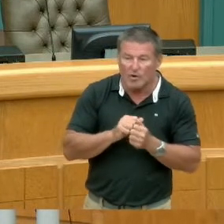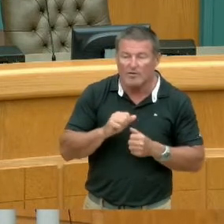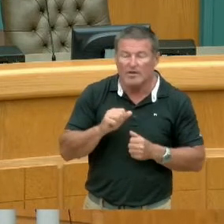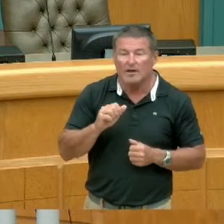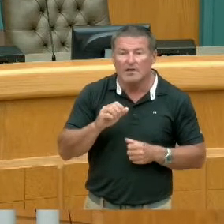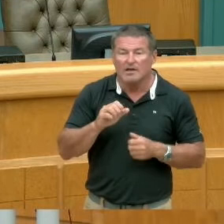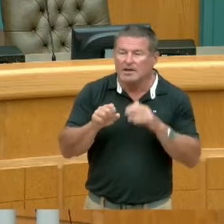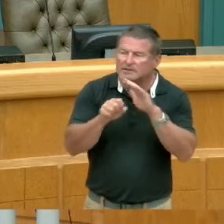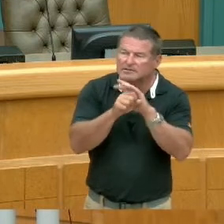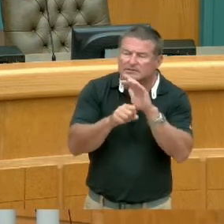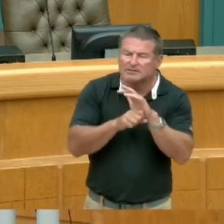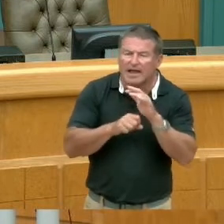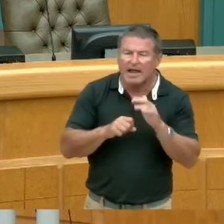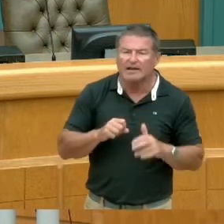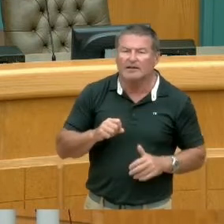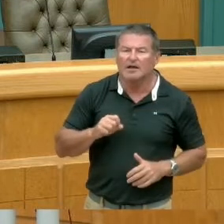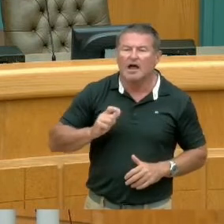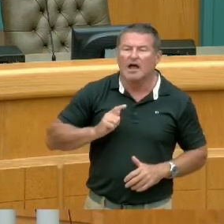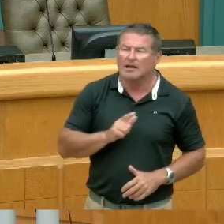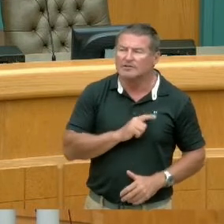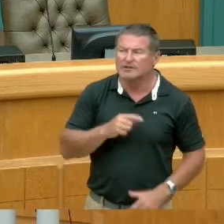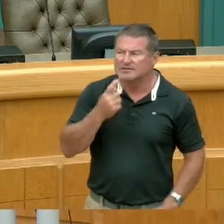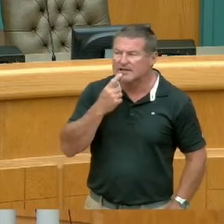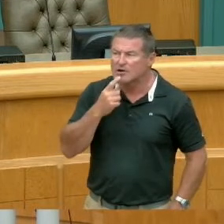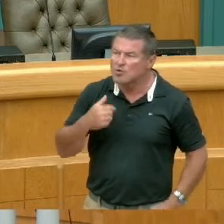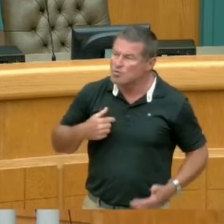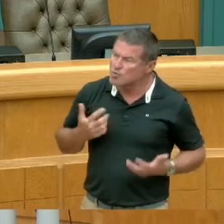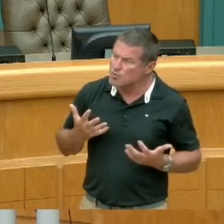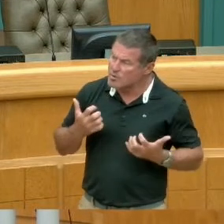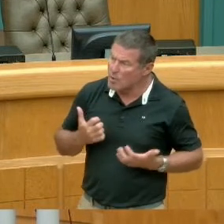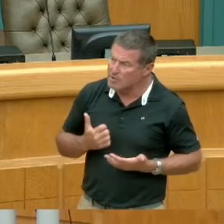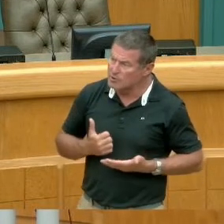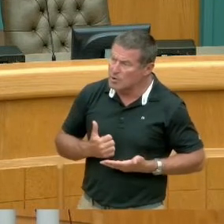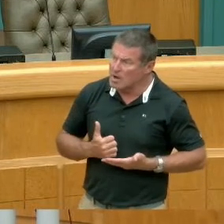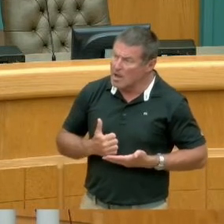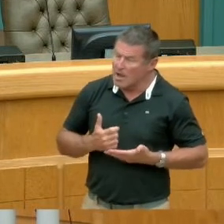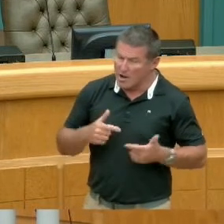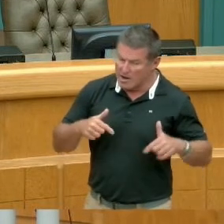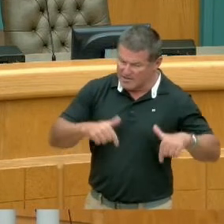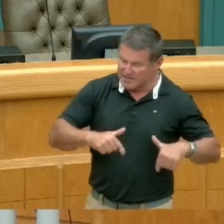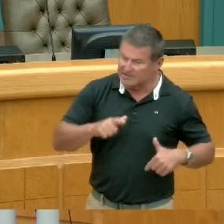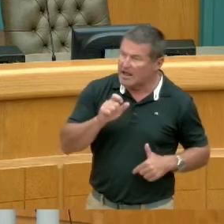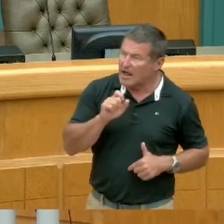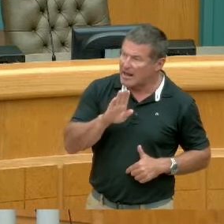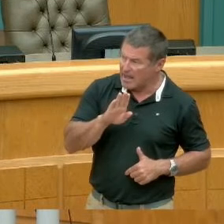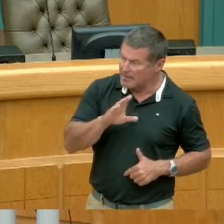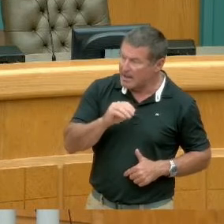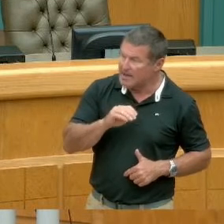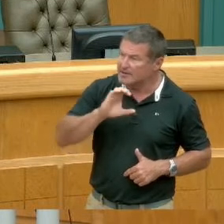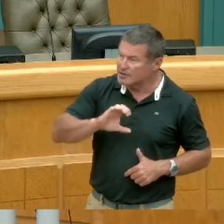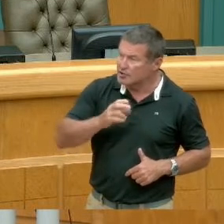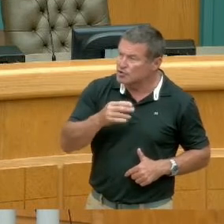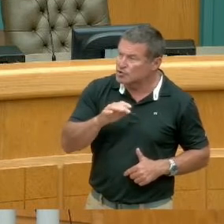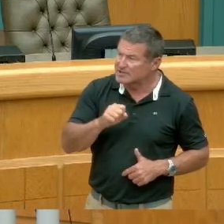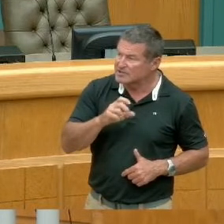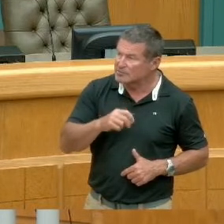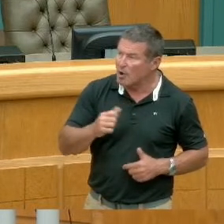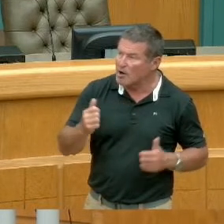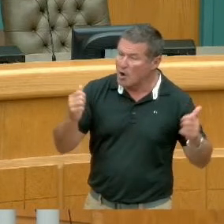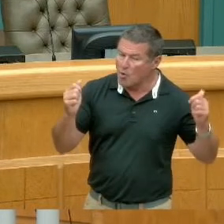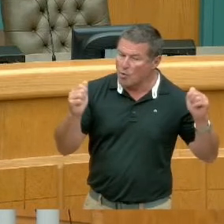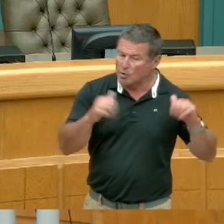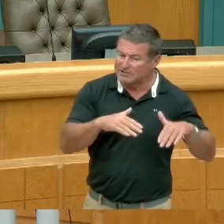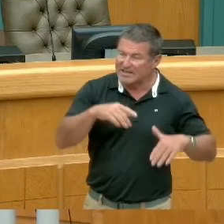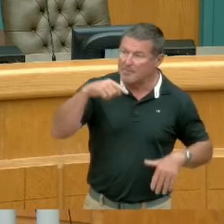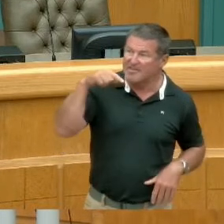to say, we'd like to stand up and offer our services from our regional lab and from the Krista Spahn CEFID Gen